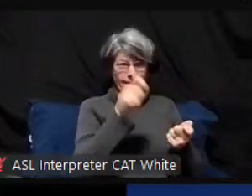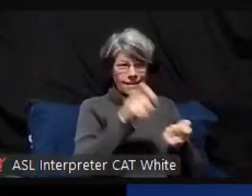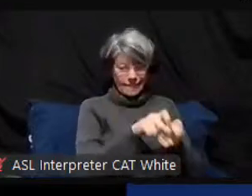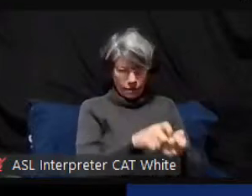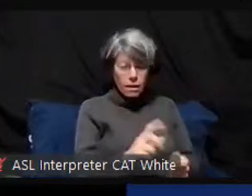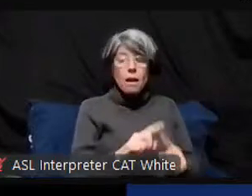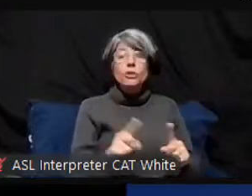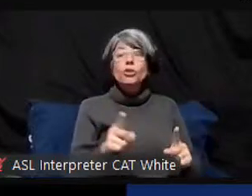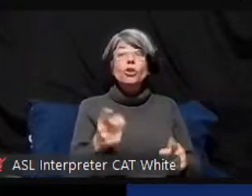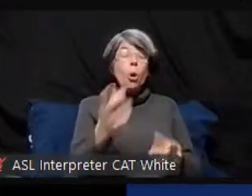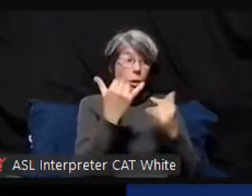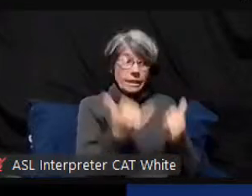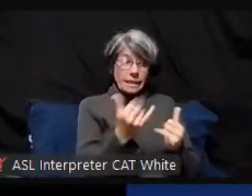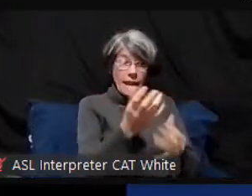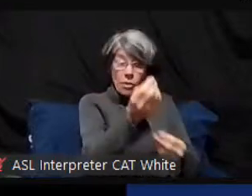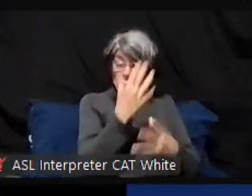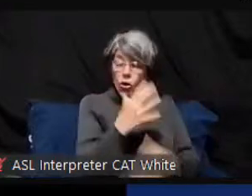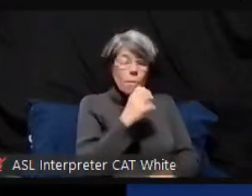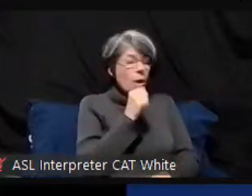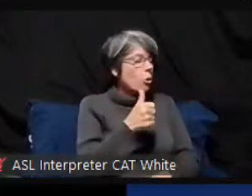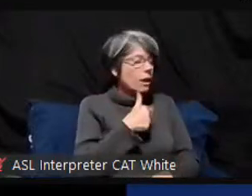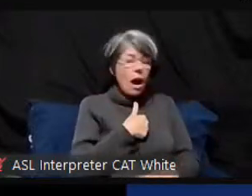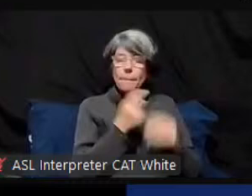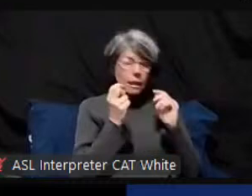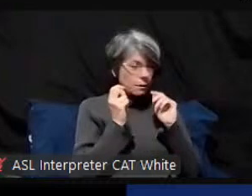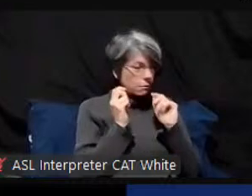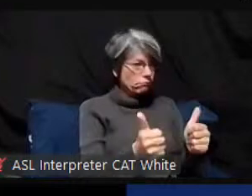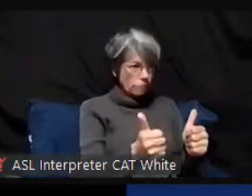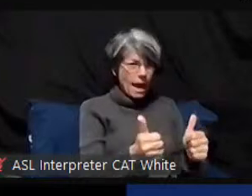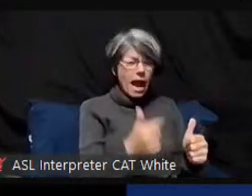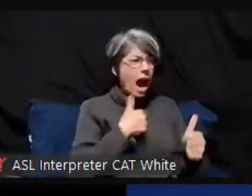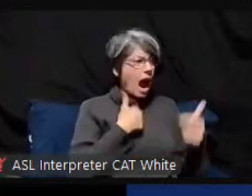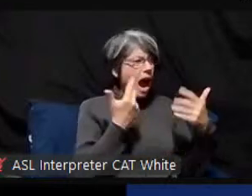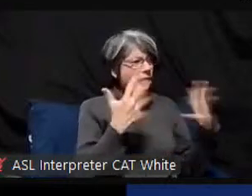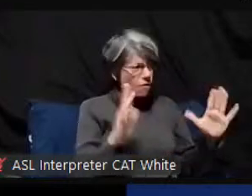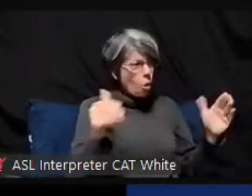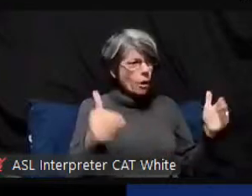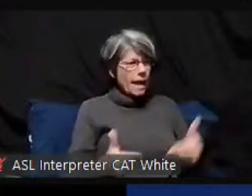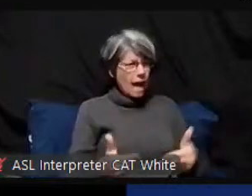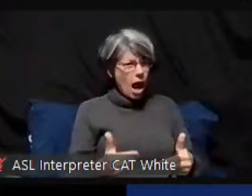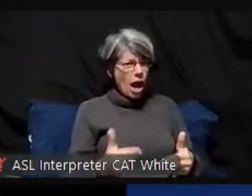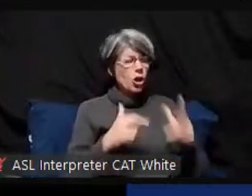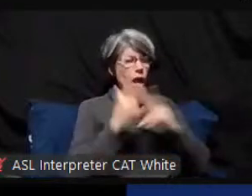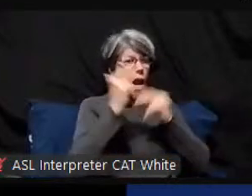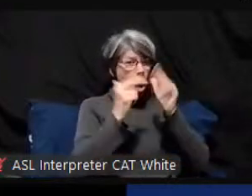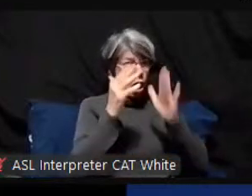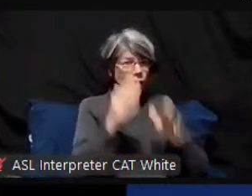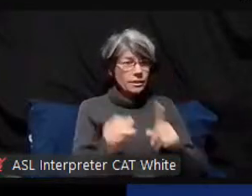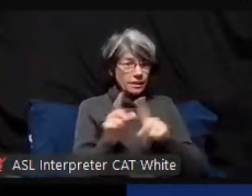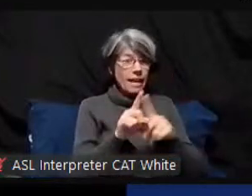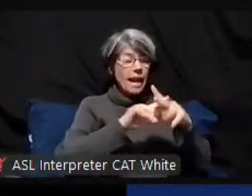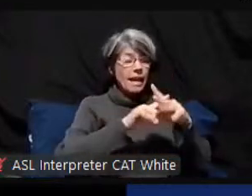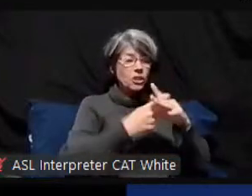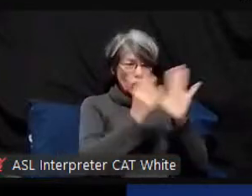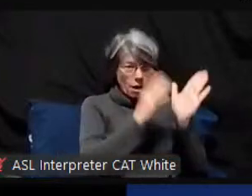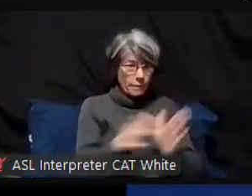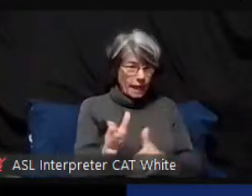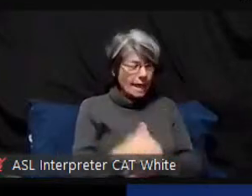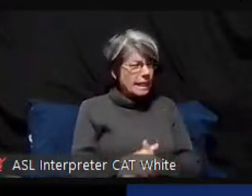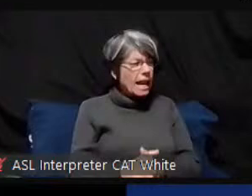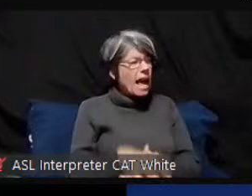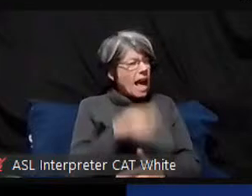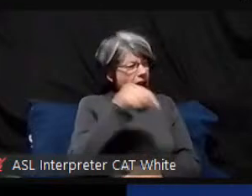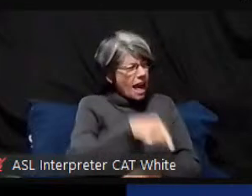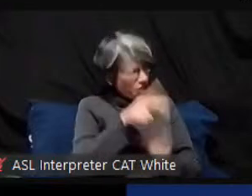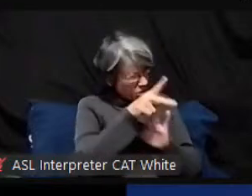today they told me that it would not be expedited and I had already hired an architect and started planning. Has this